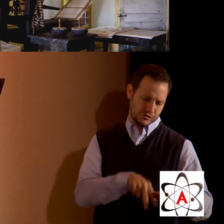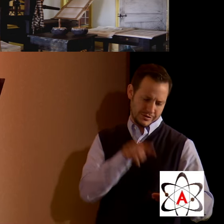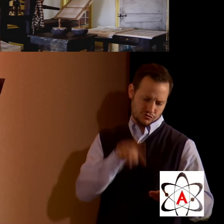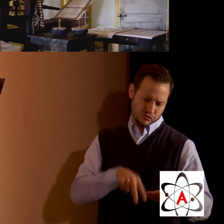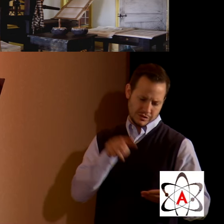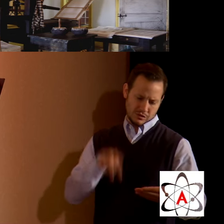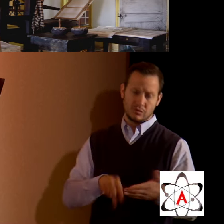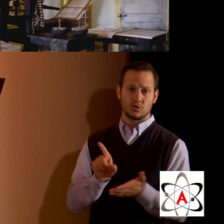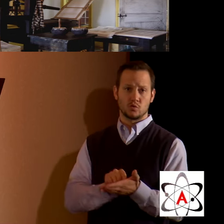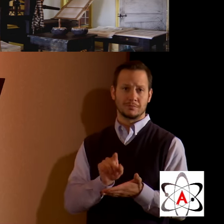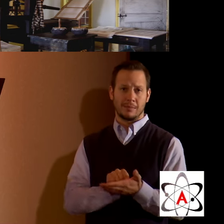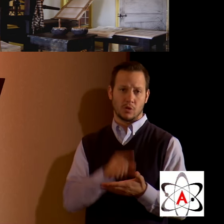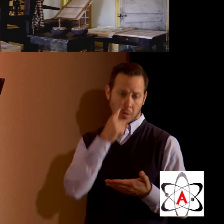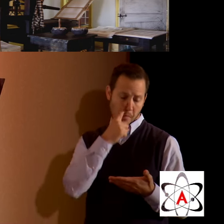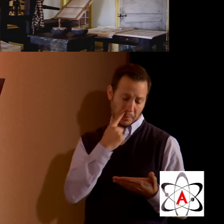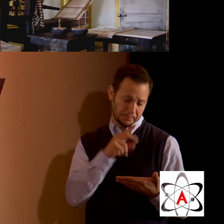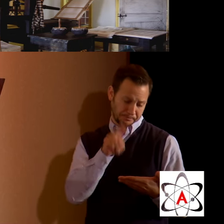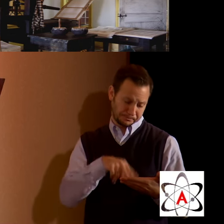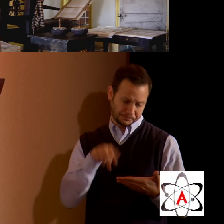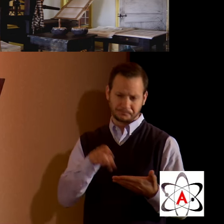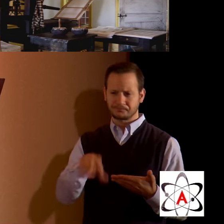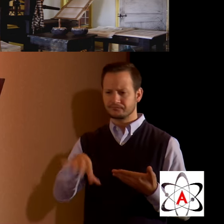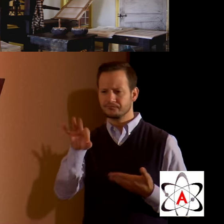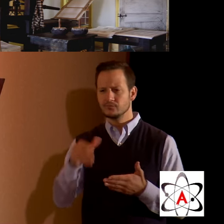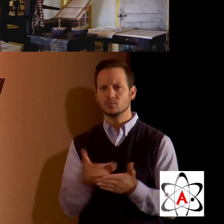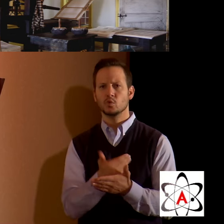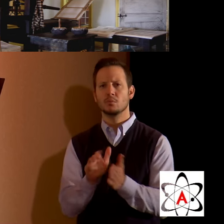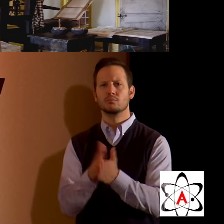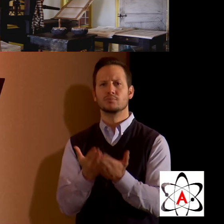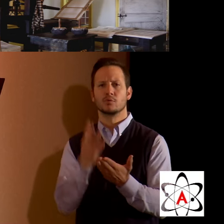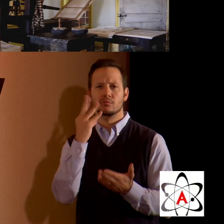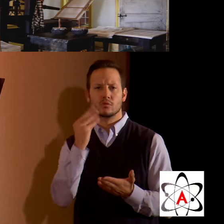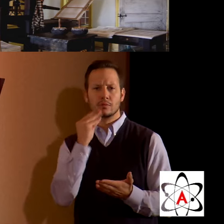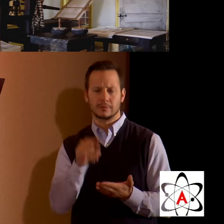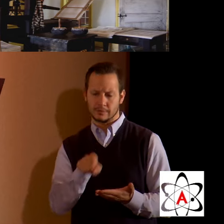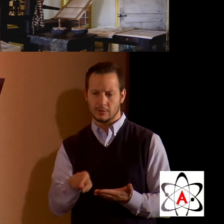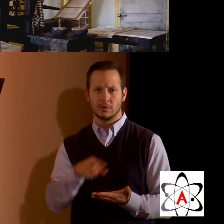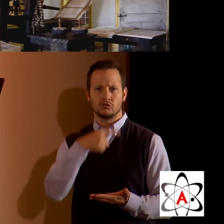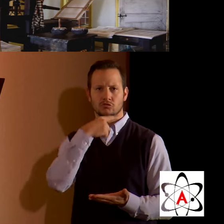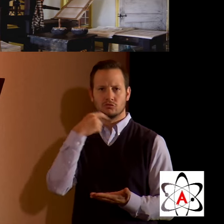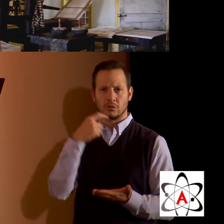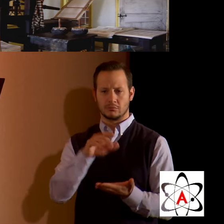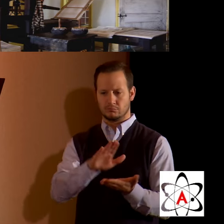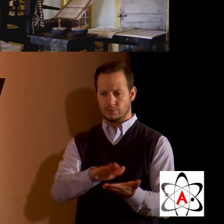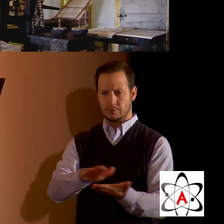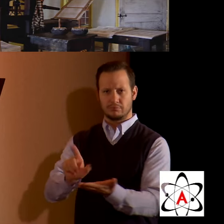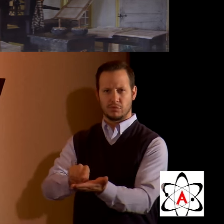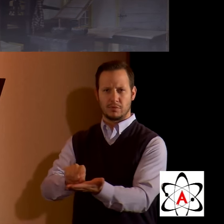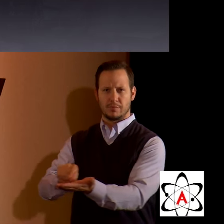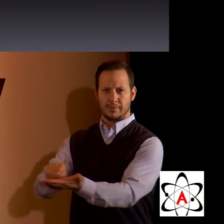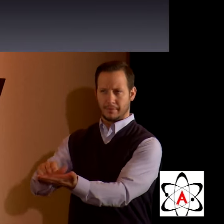newspaper, and he'd find new pages of the Book of Mormon drying all down the aisle.